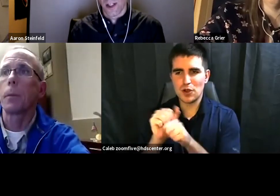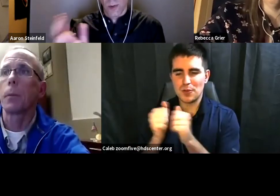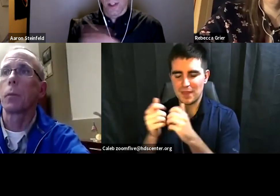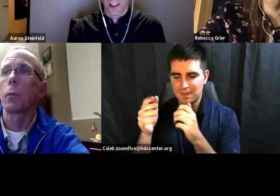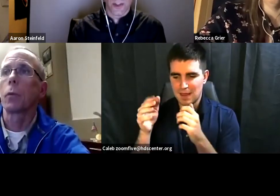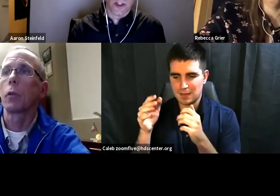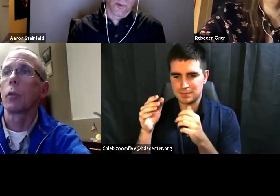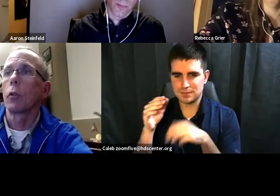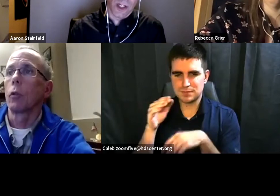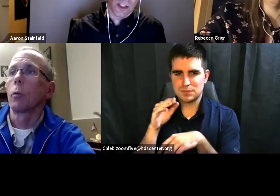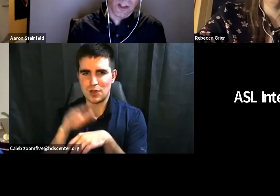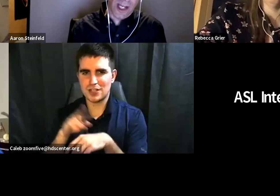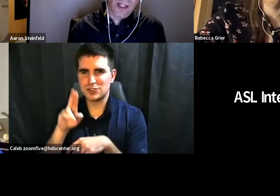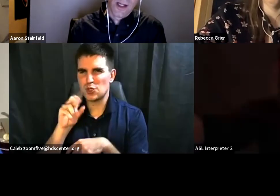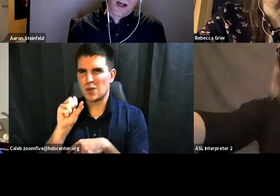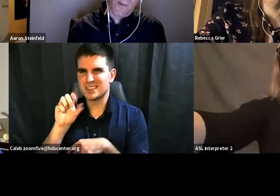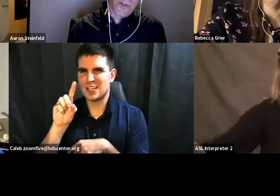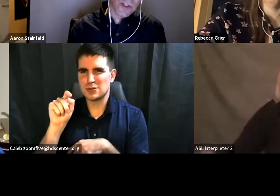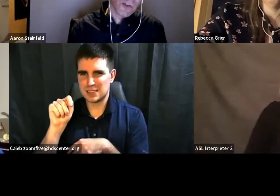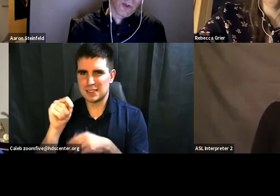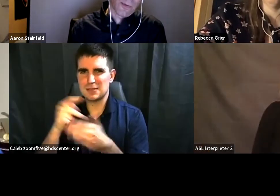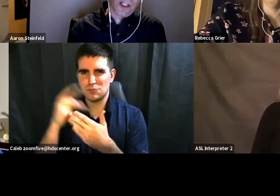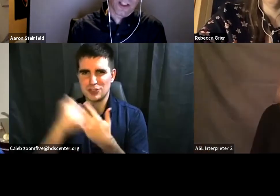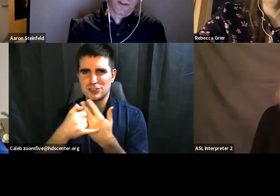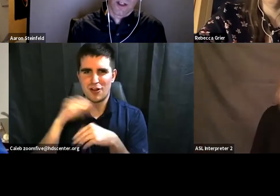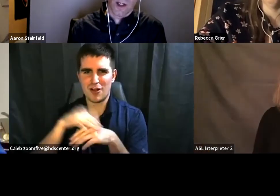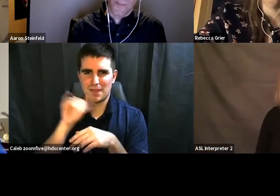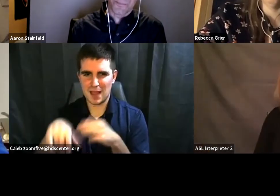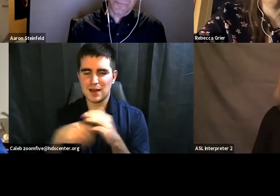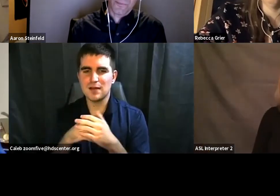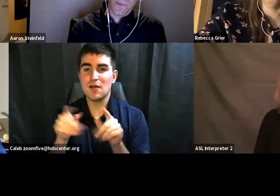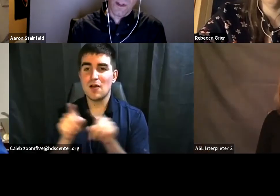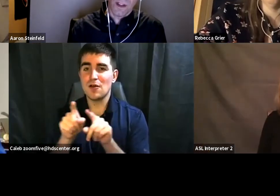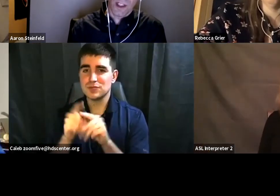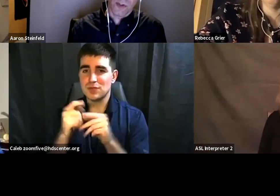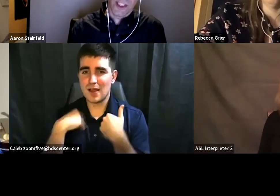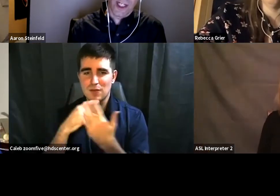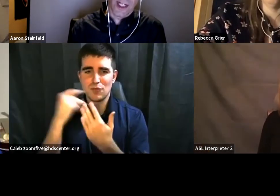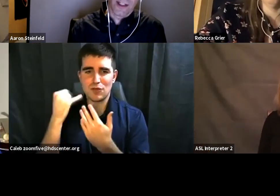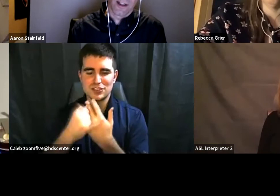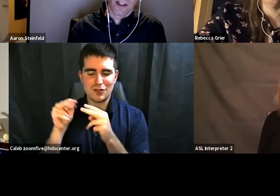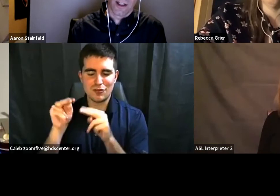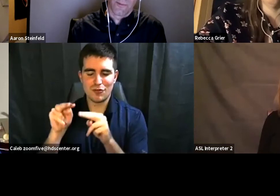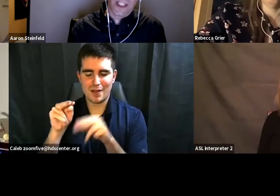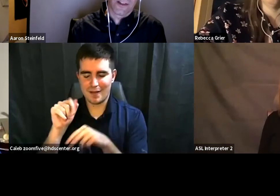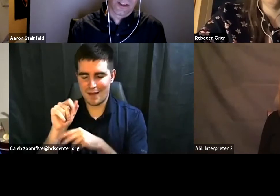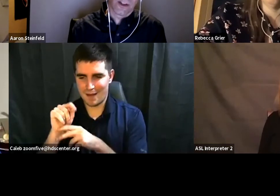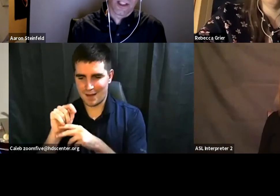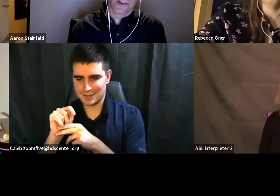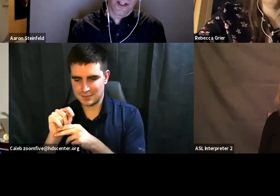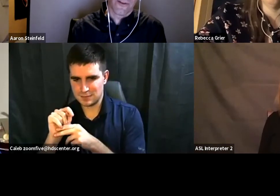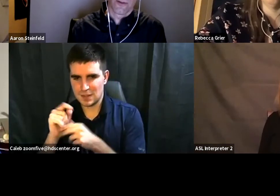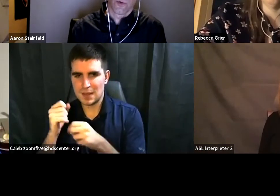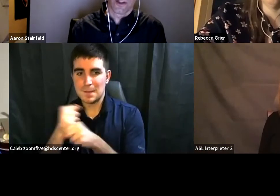on a USDOT project on that. There's also a project looking at making signal